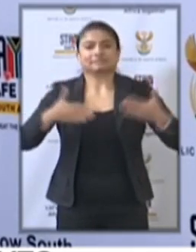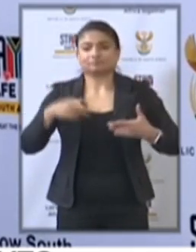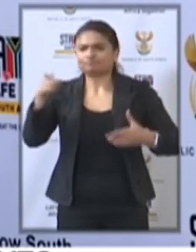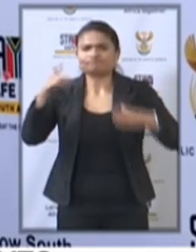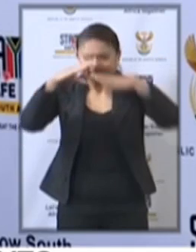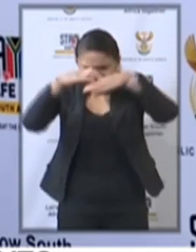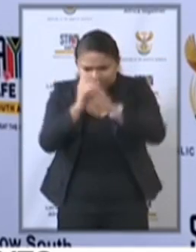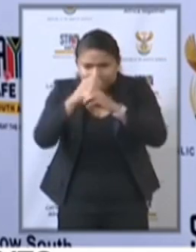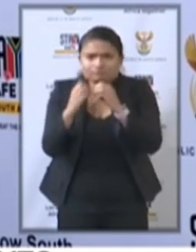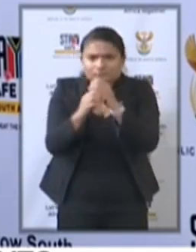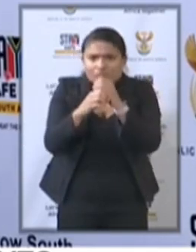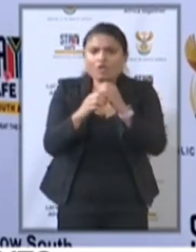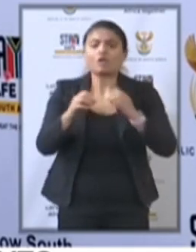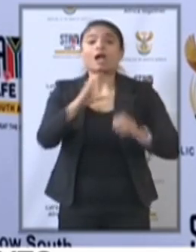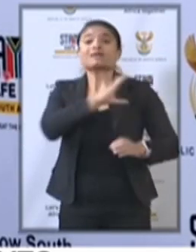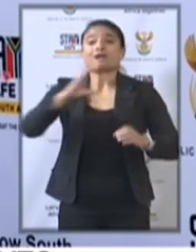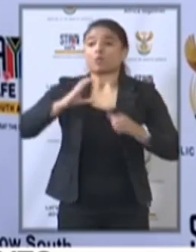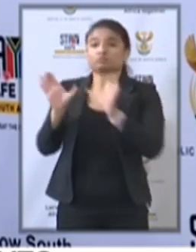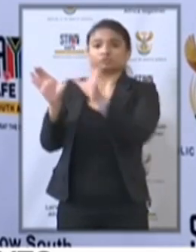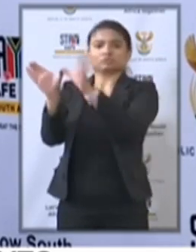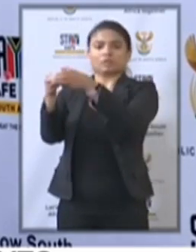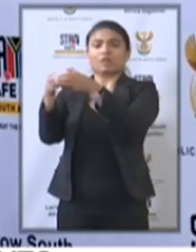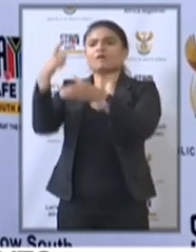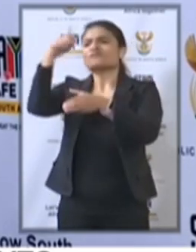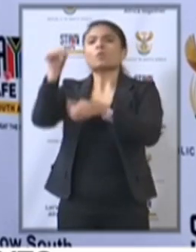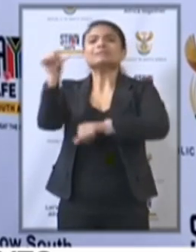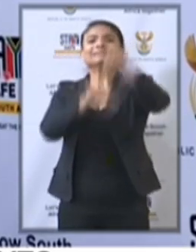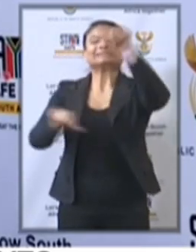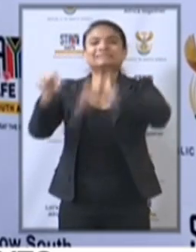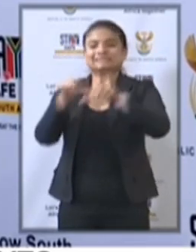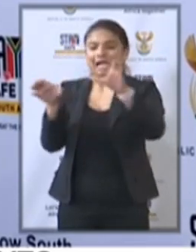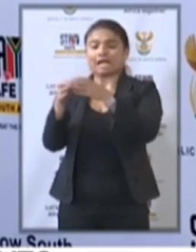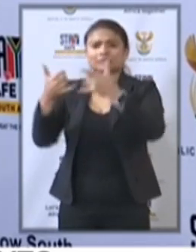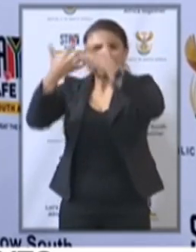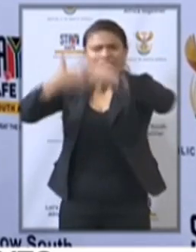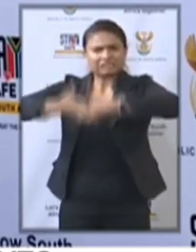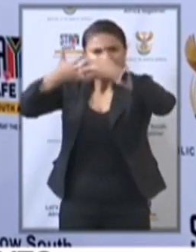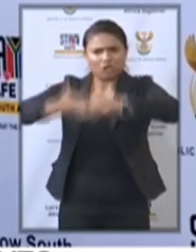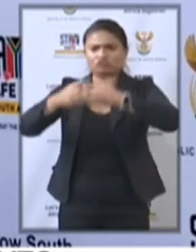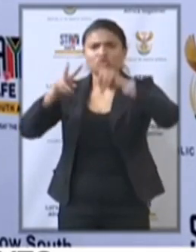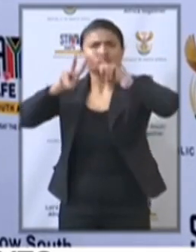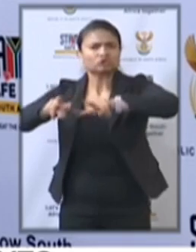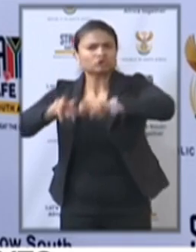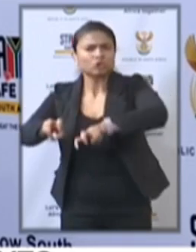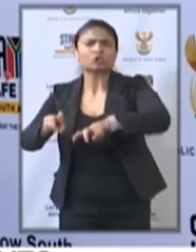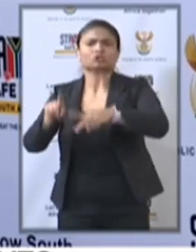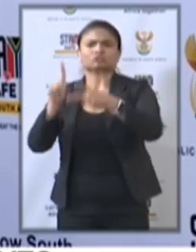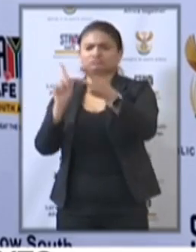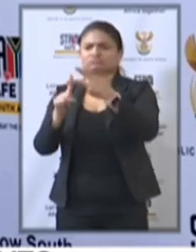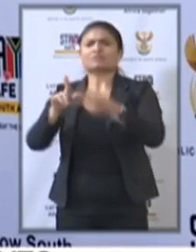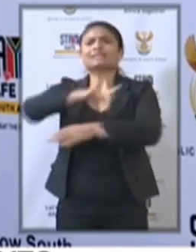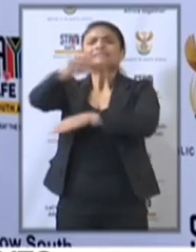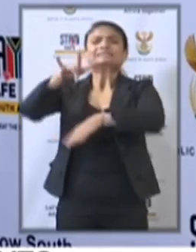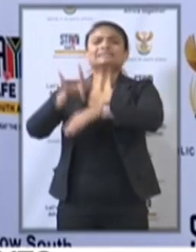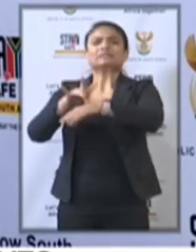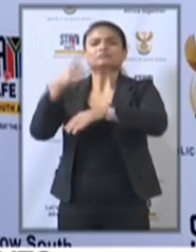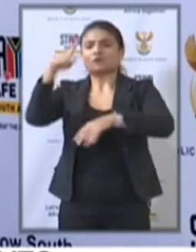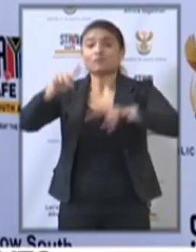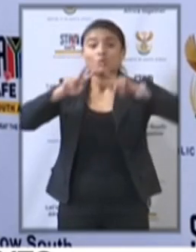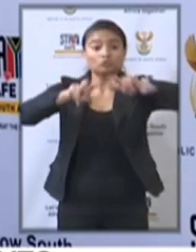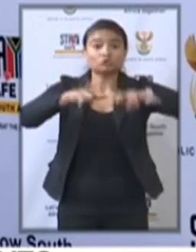for Scientific and Industrial Research, the Center for Proteomic and Genomic Research,